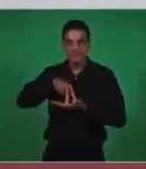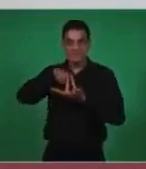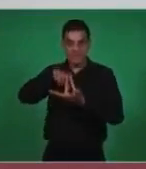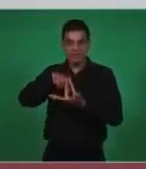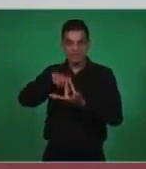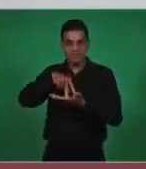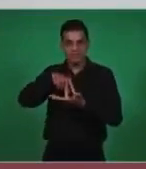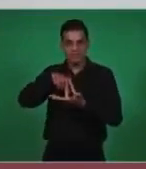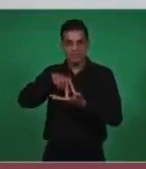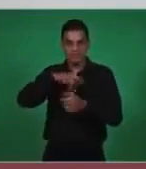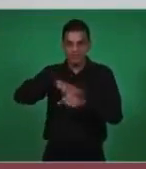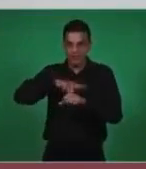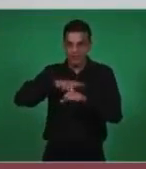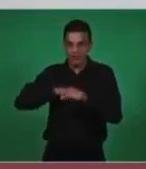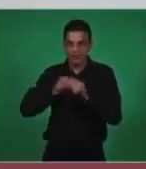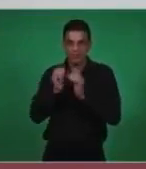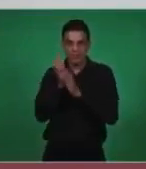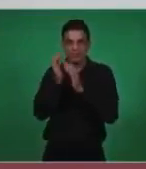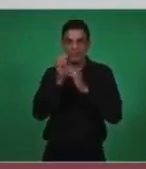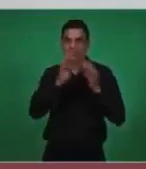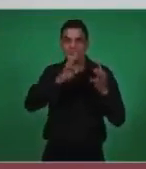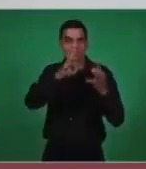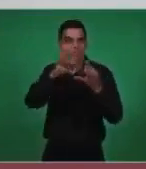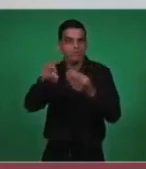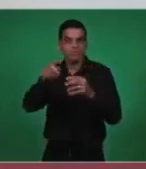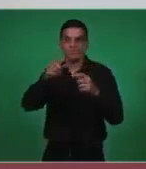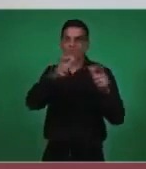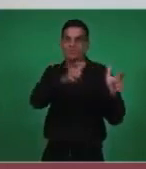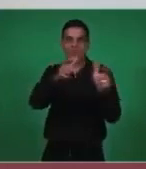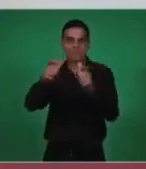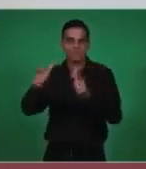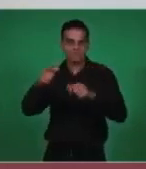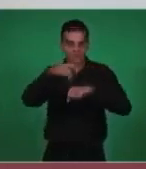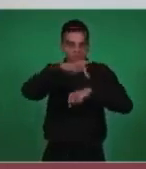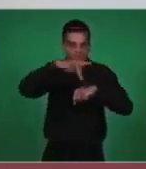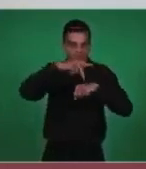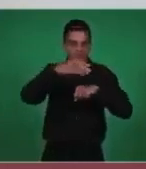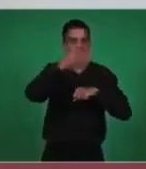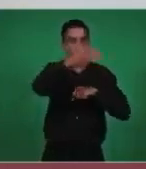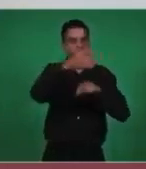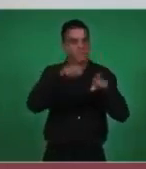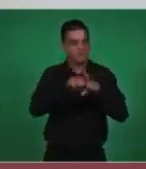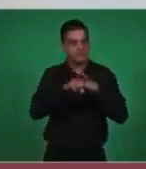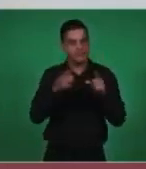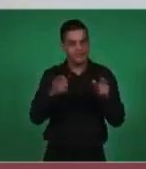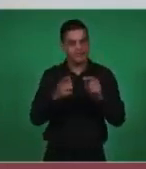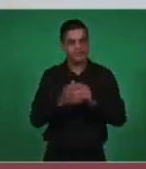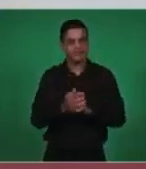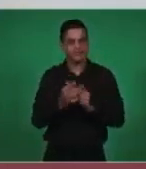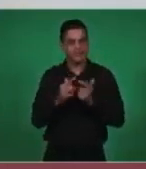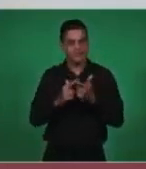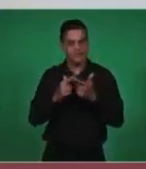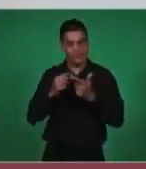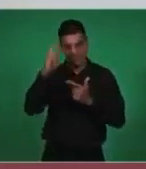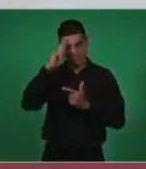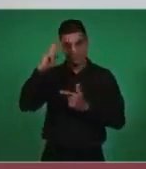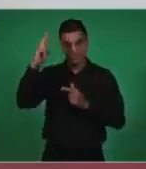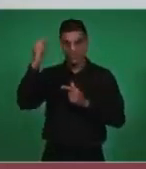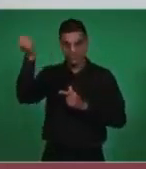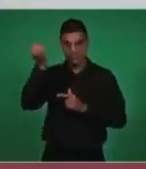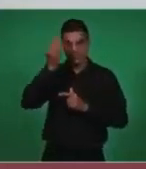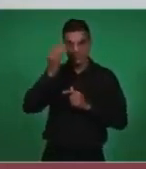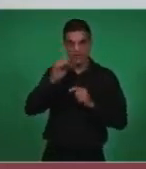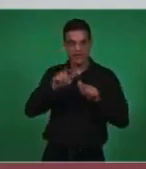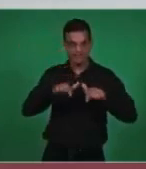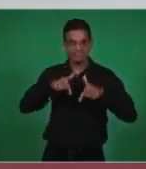sing Lord's Rescue. You need to be standing while you sing this song. The Lord will pray in a mighty